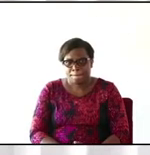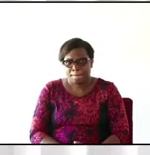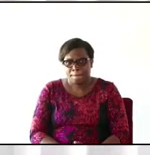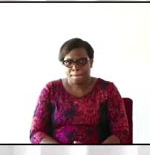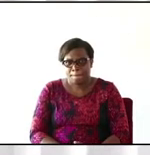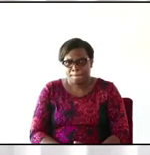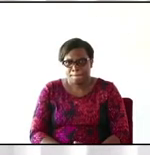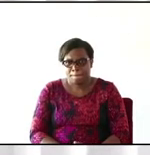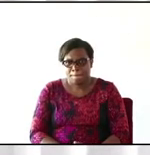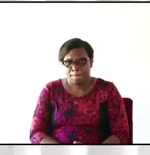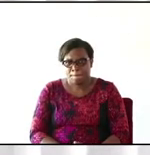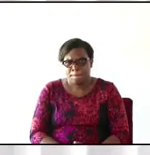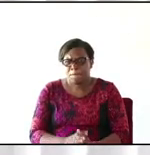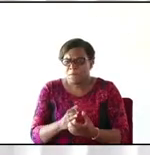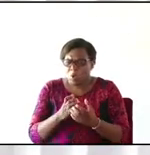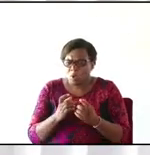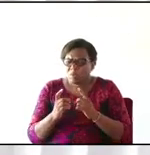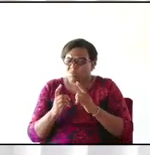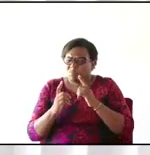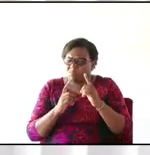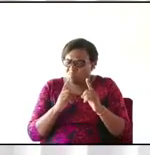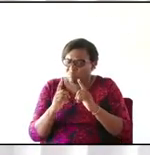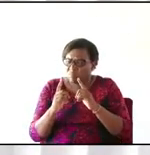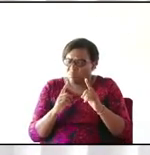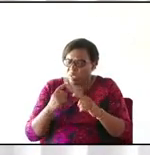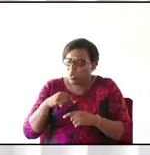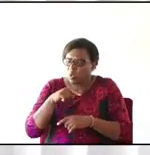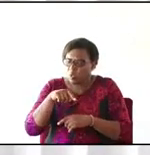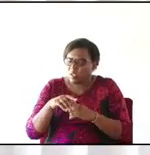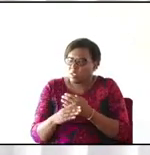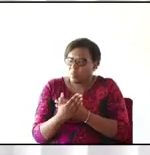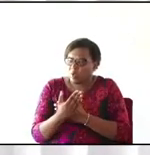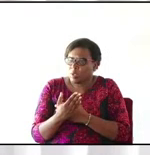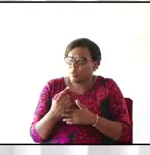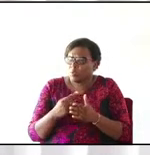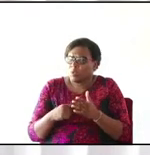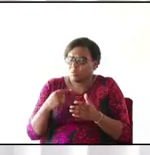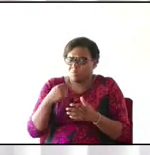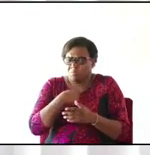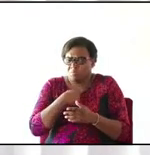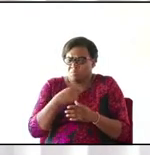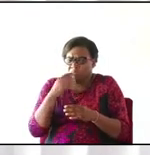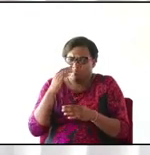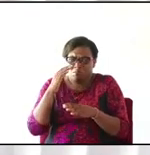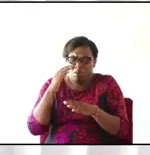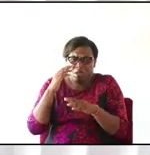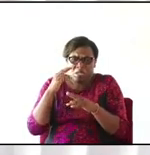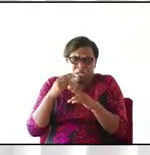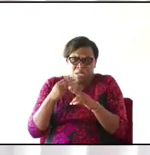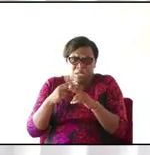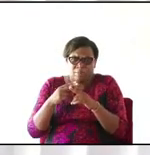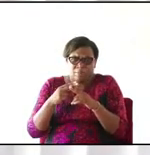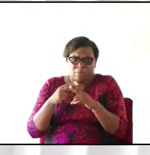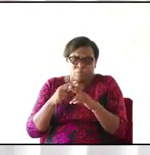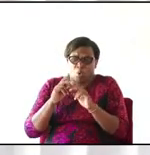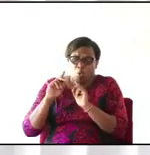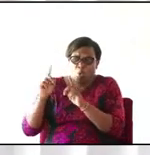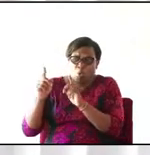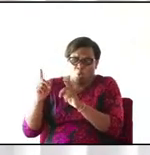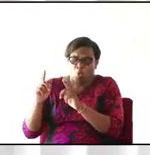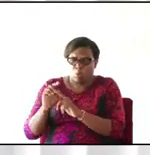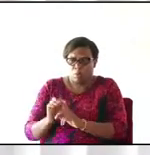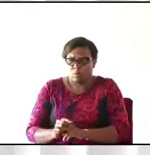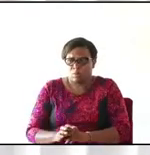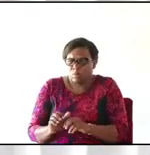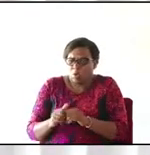I want to talk to us this morning on what I call the go concept.